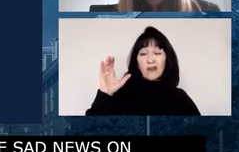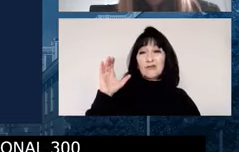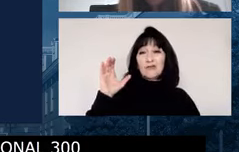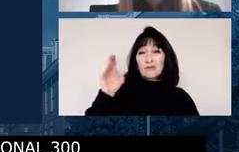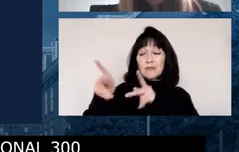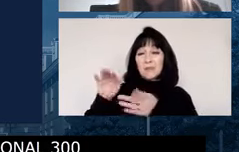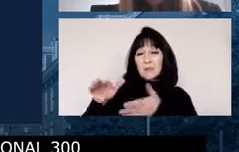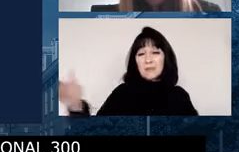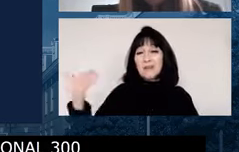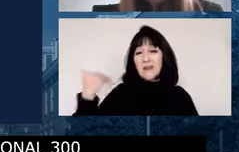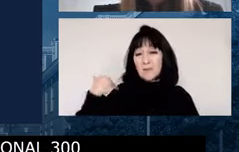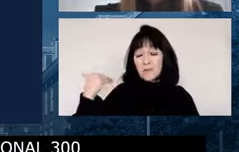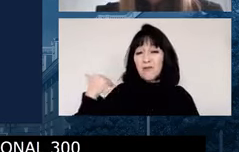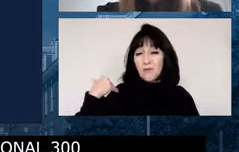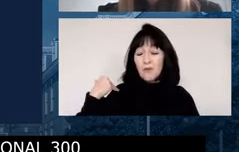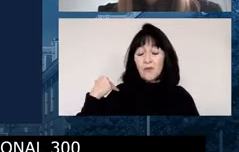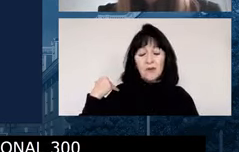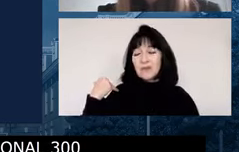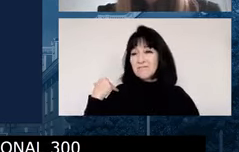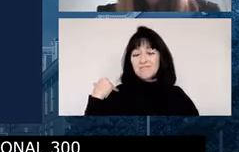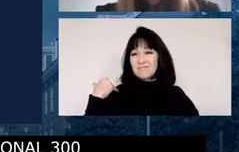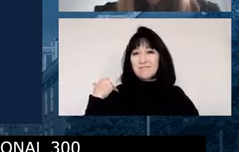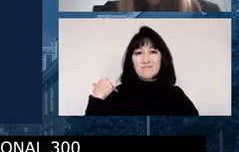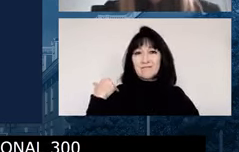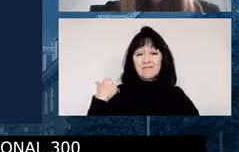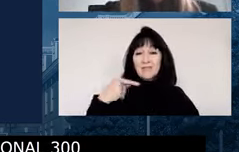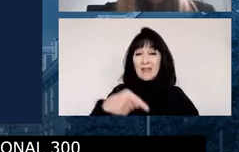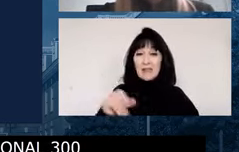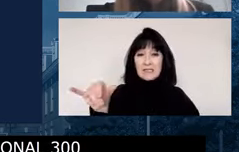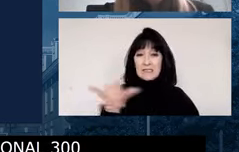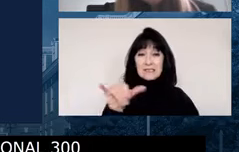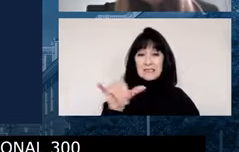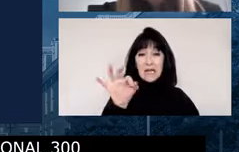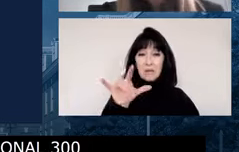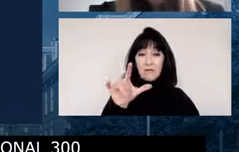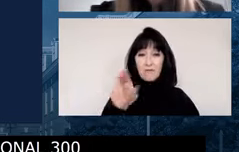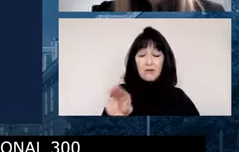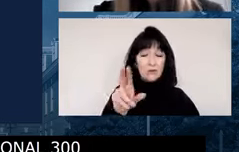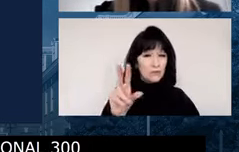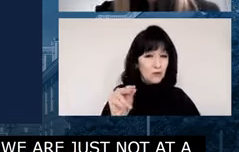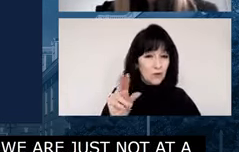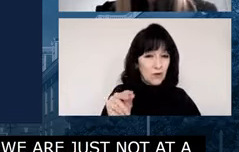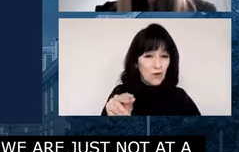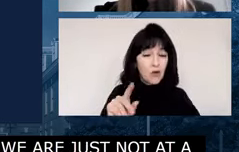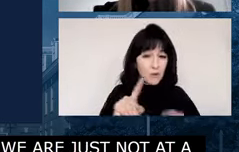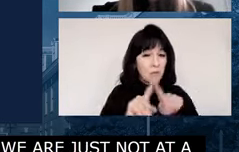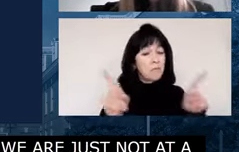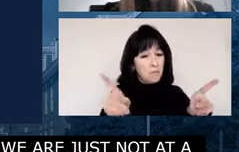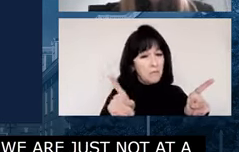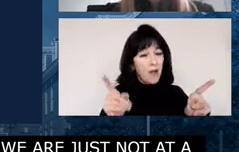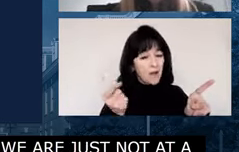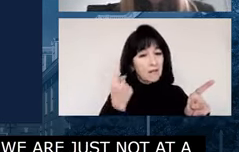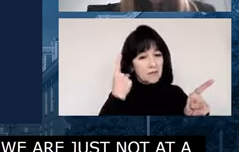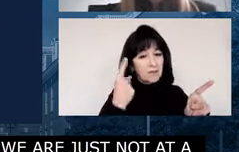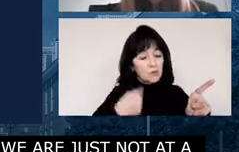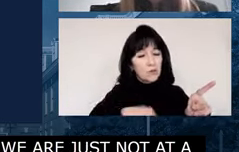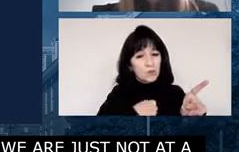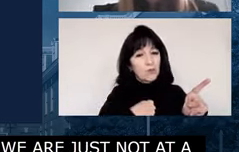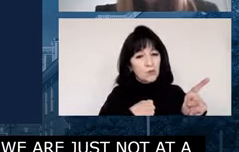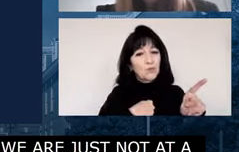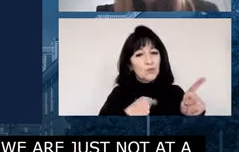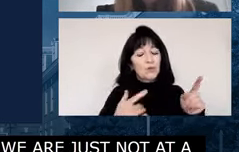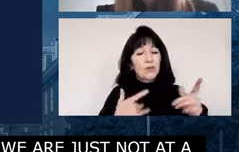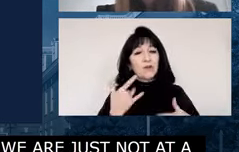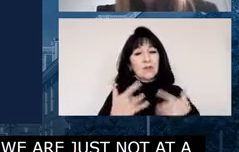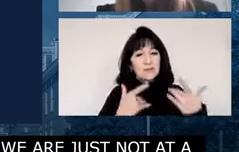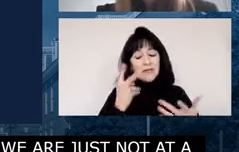we can say this is endemic like flu. But we are excited that we are seeing a decrease